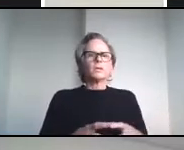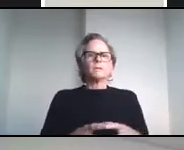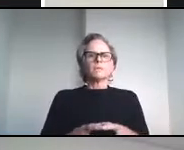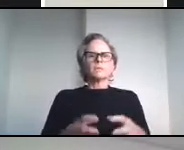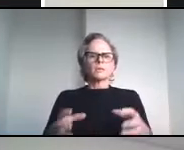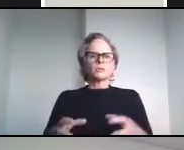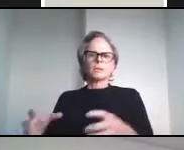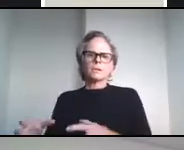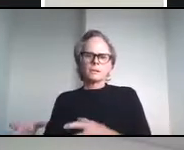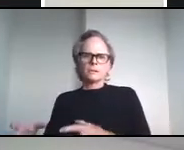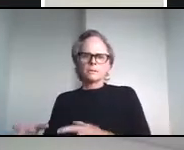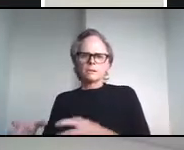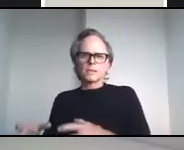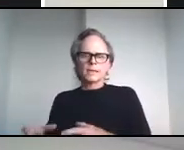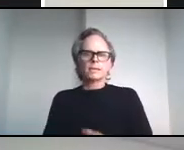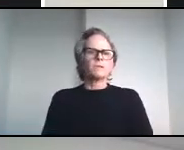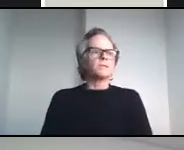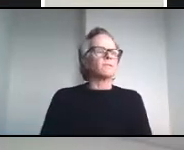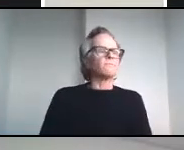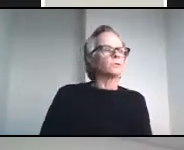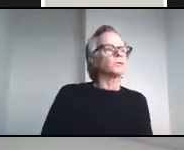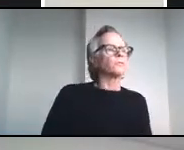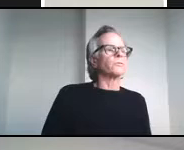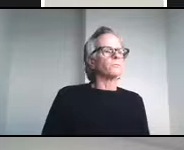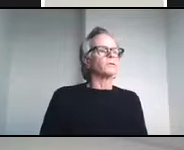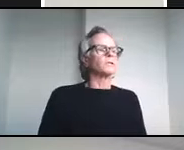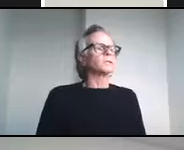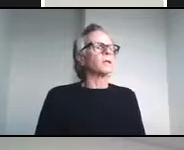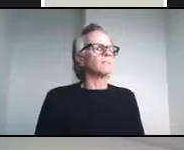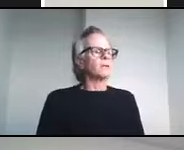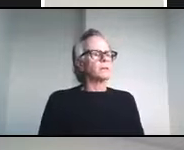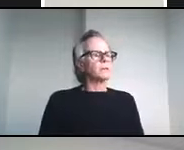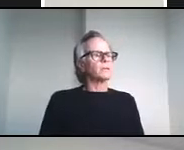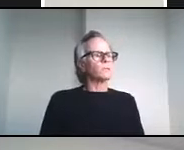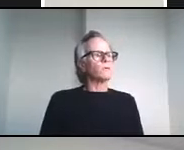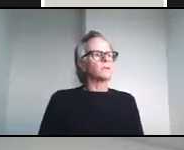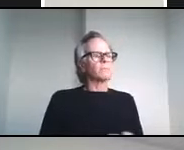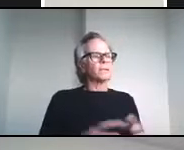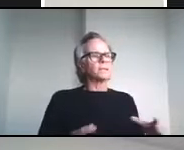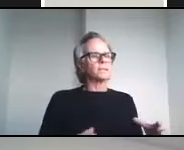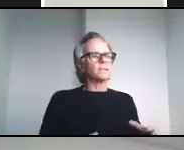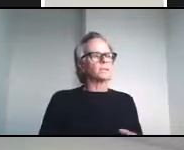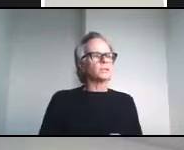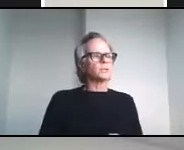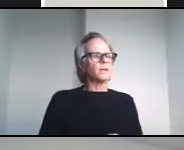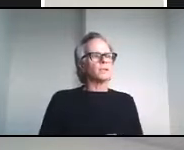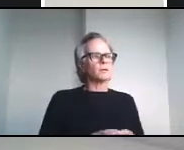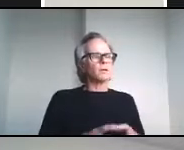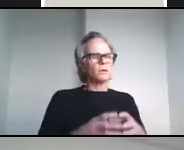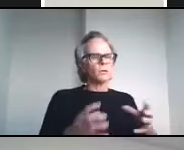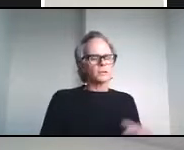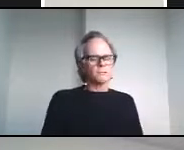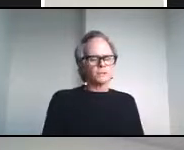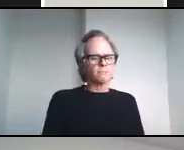important, but it's actually the activities of your children within this library that I think we want to place into the center and